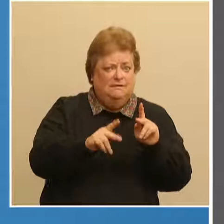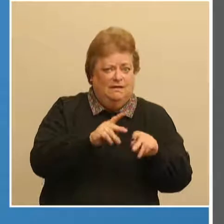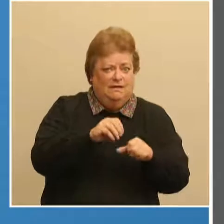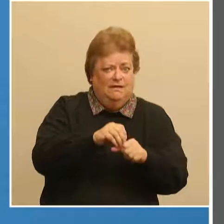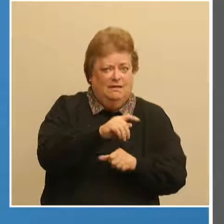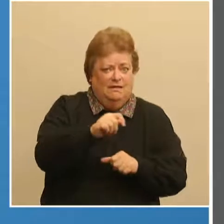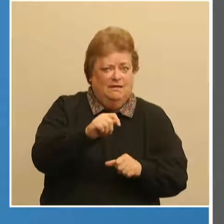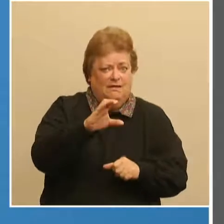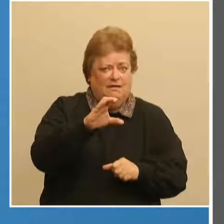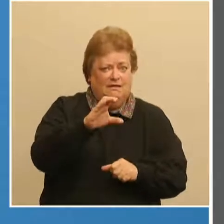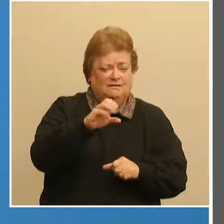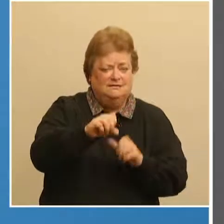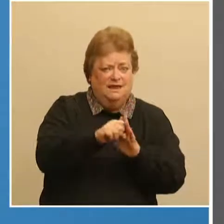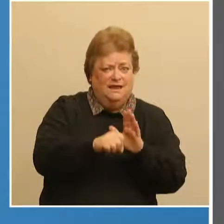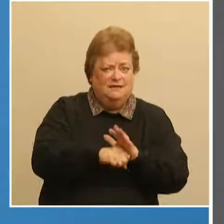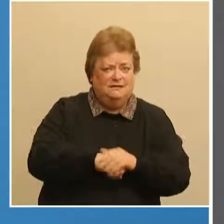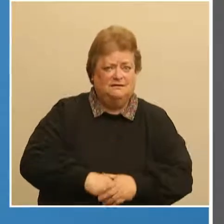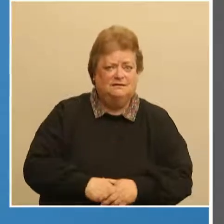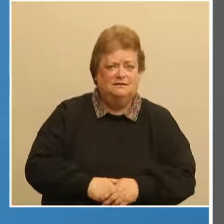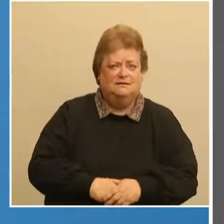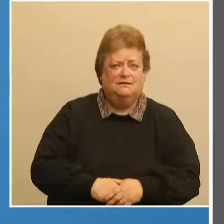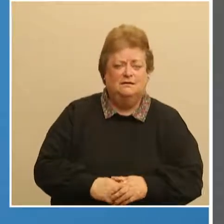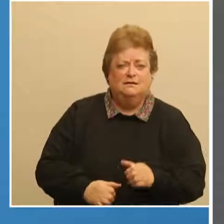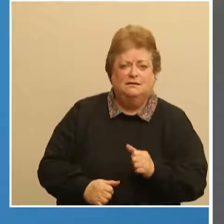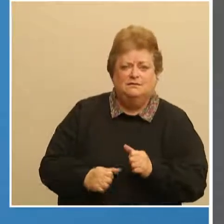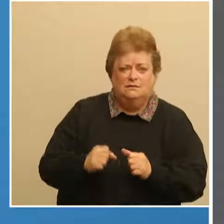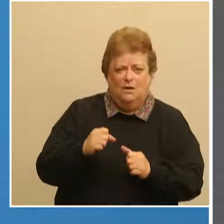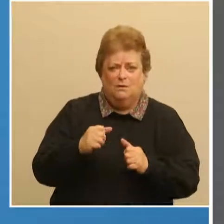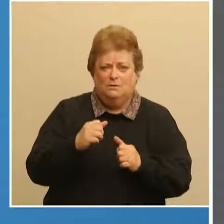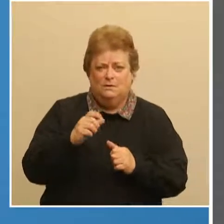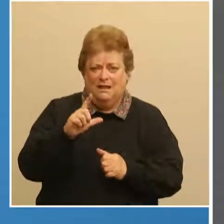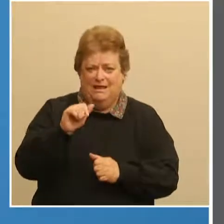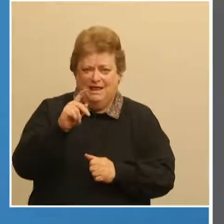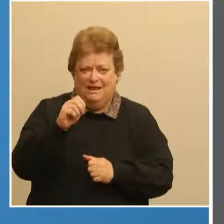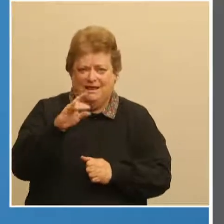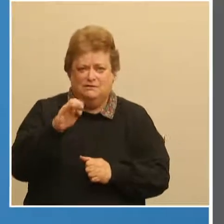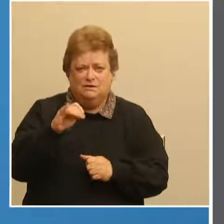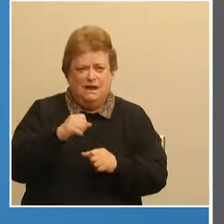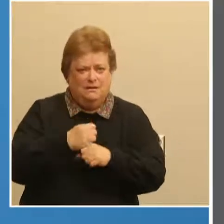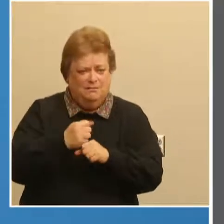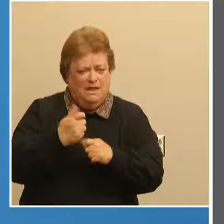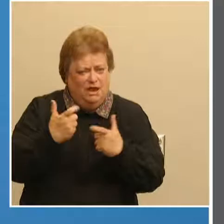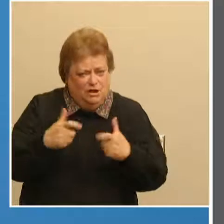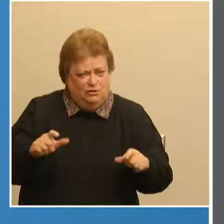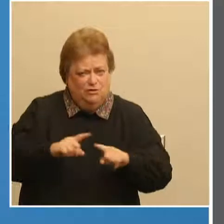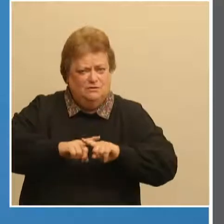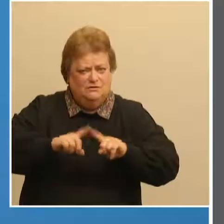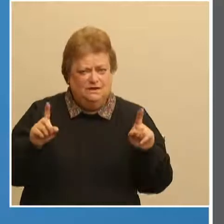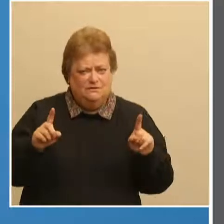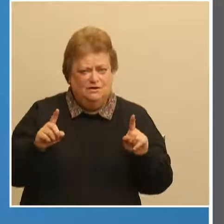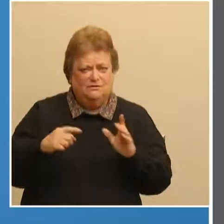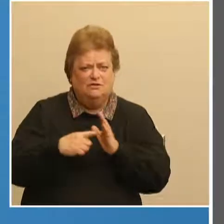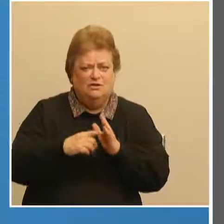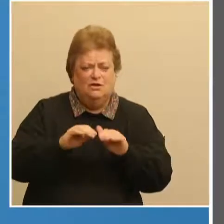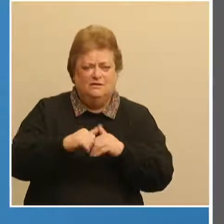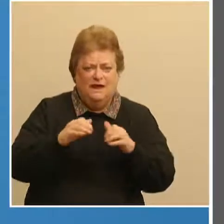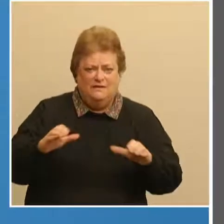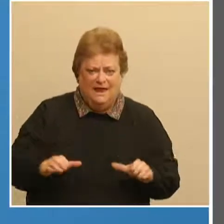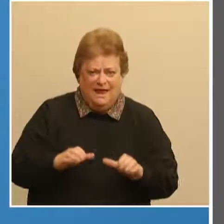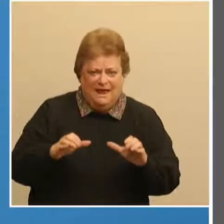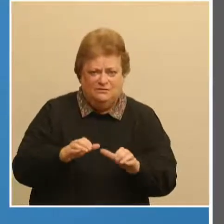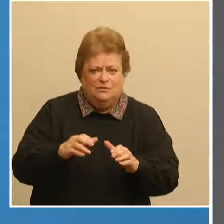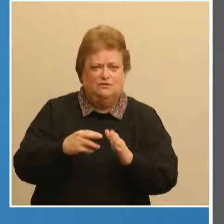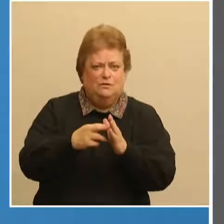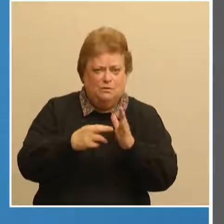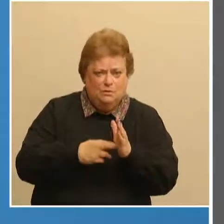shows that steps taken here in Lancaster County have made a difference. This data illustrates how the actions and protocols that the vast majority of